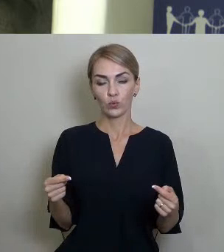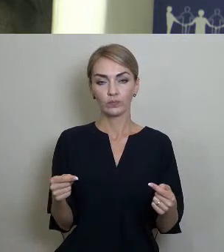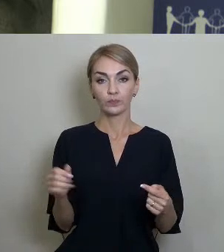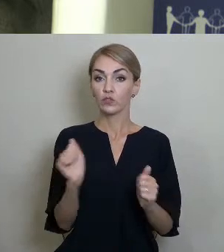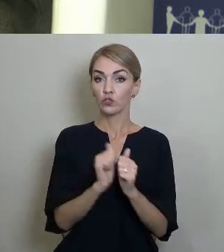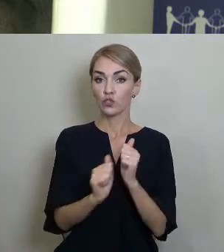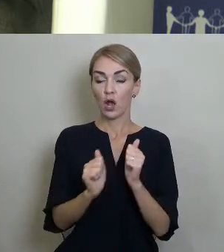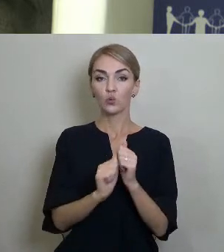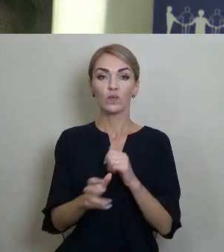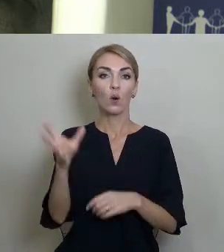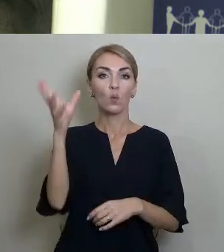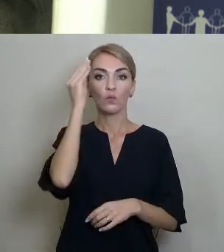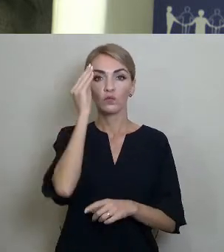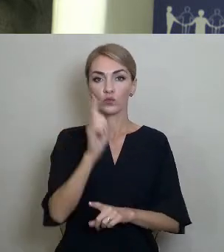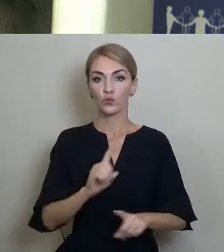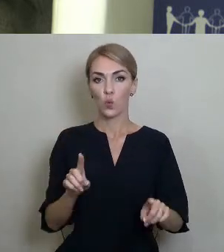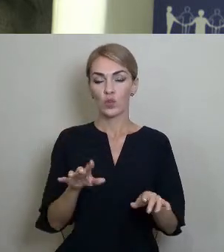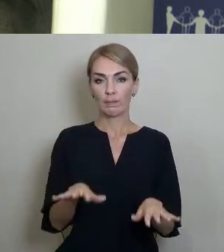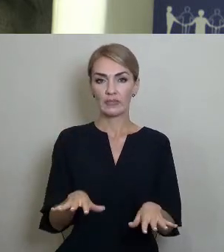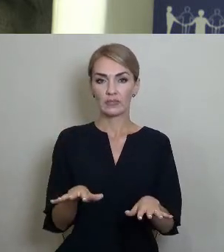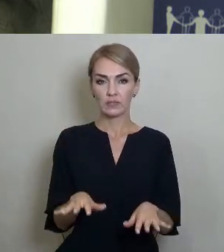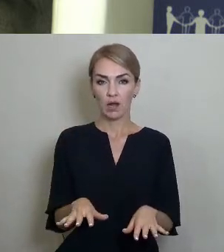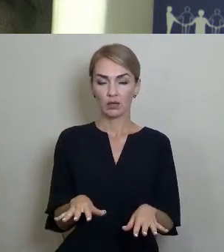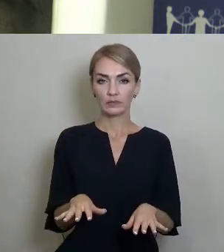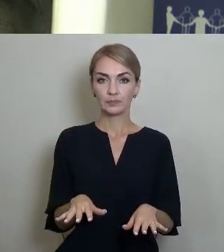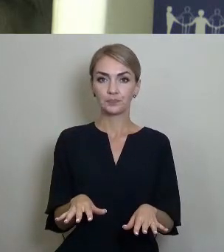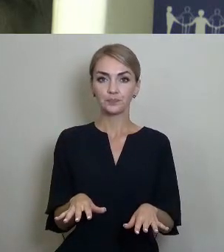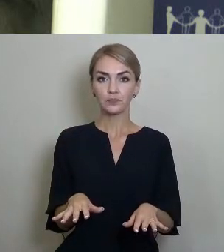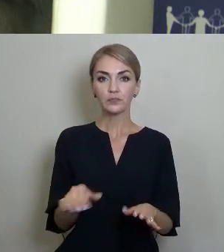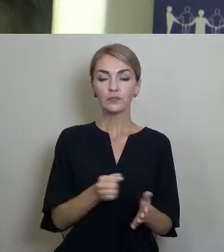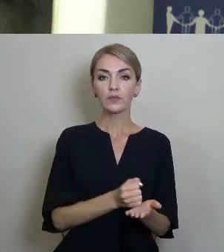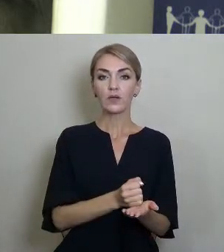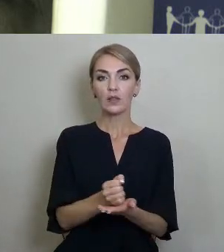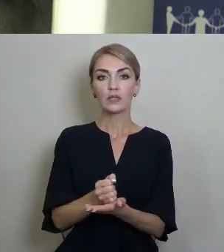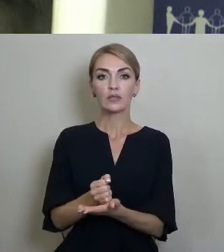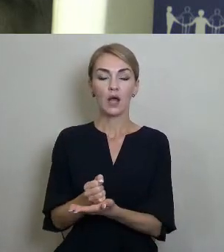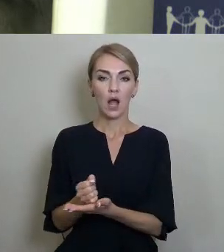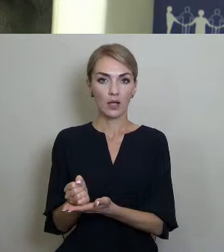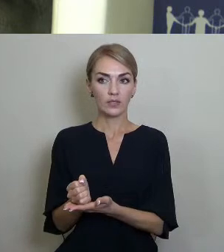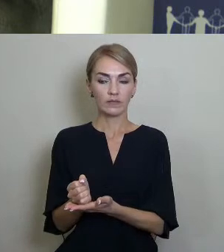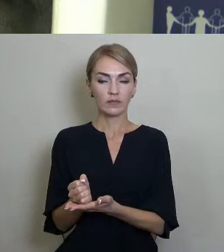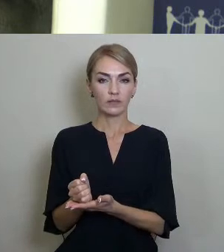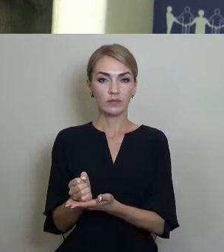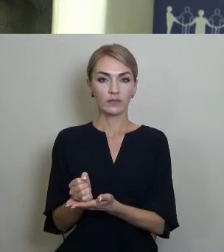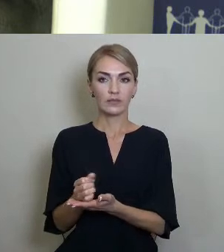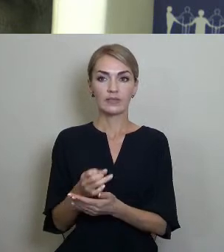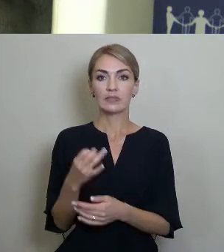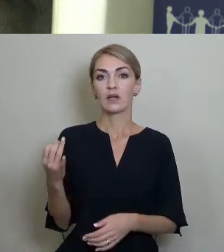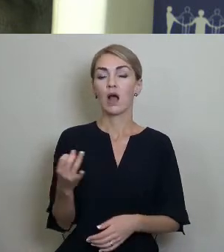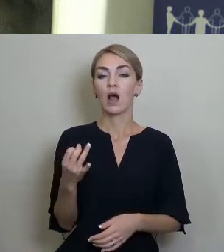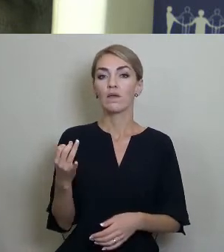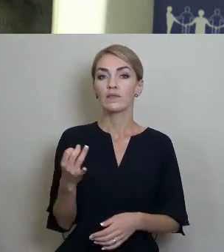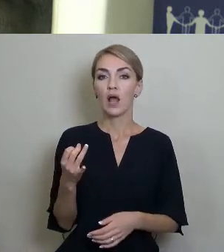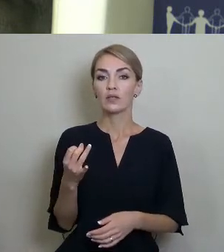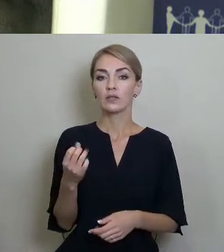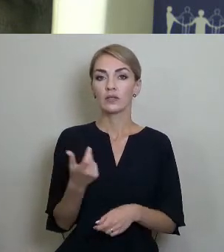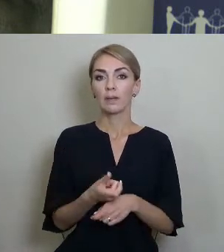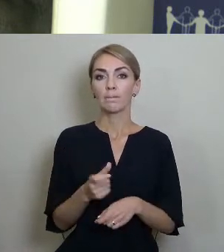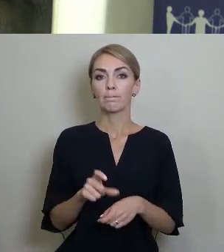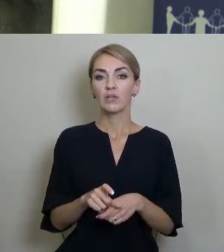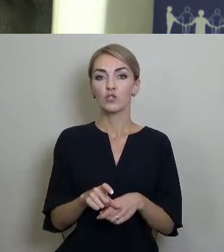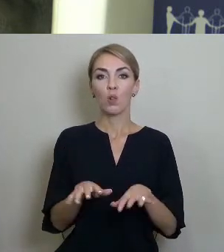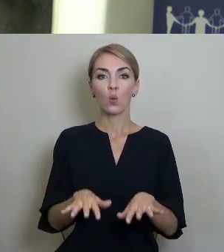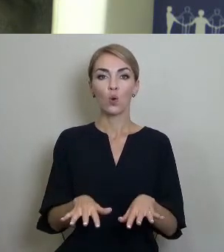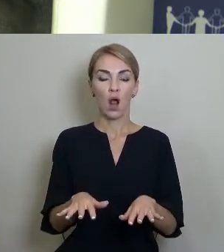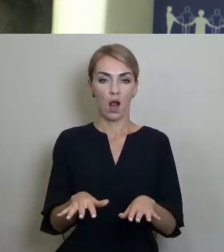Council to the Village Council, but quite often take into account that in the field, the candidates, are interested,